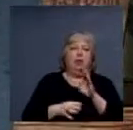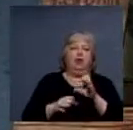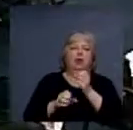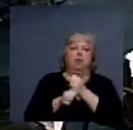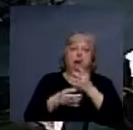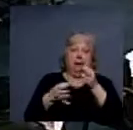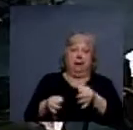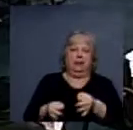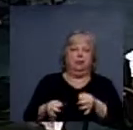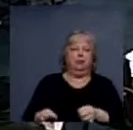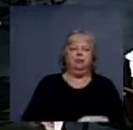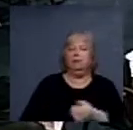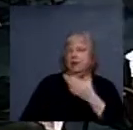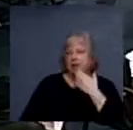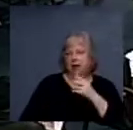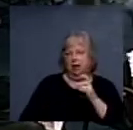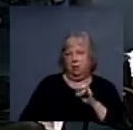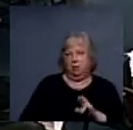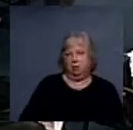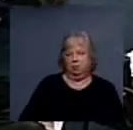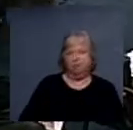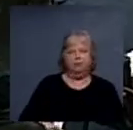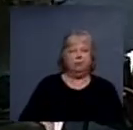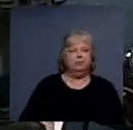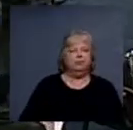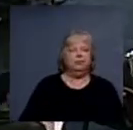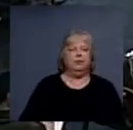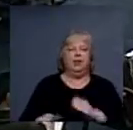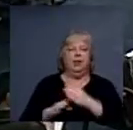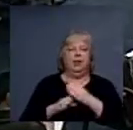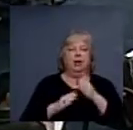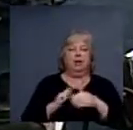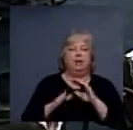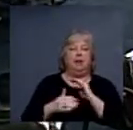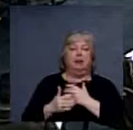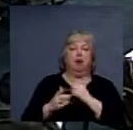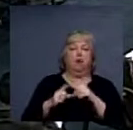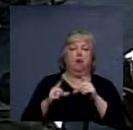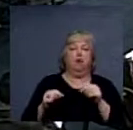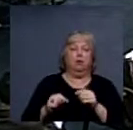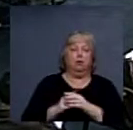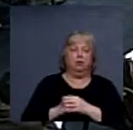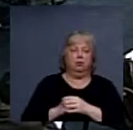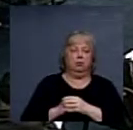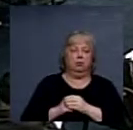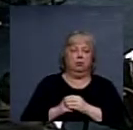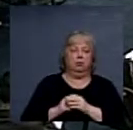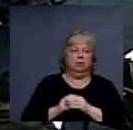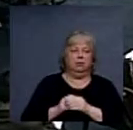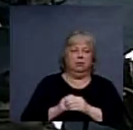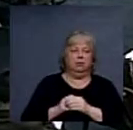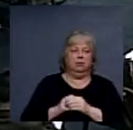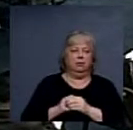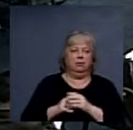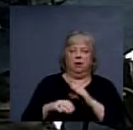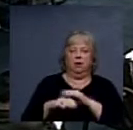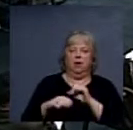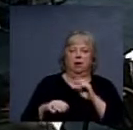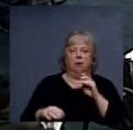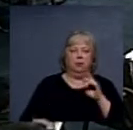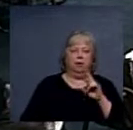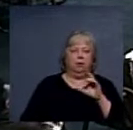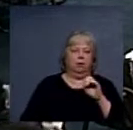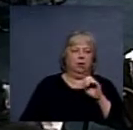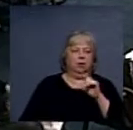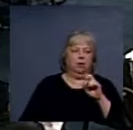board. Thank you, sir. Thank you. Okay, that completes our cards. Let me call on Mr. Kazort first.